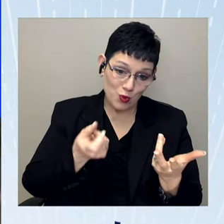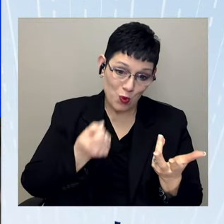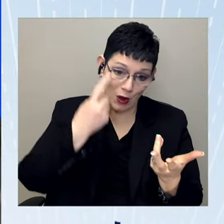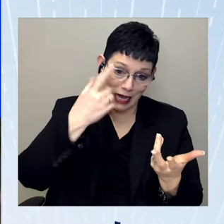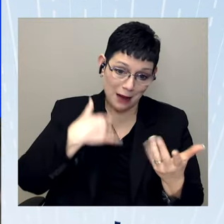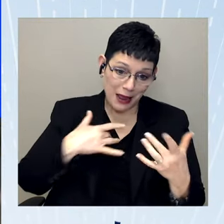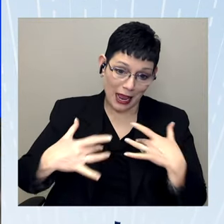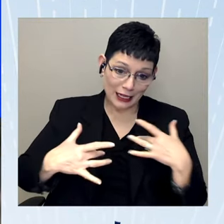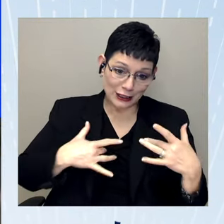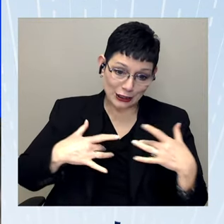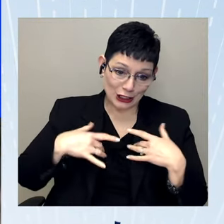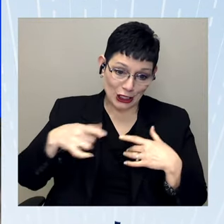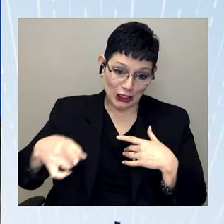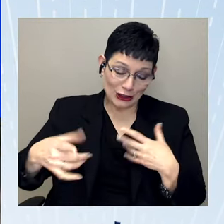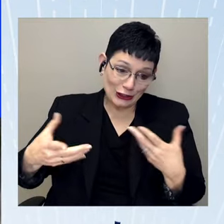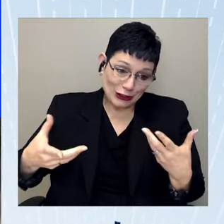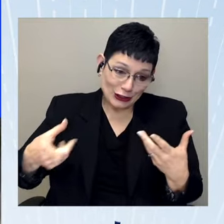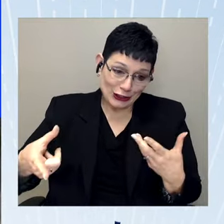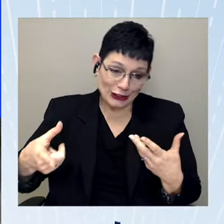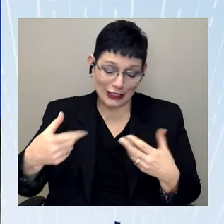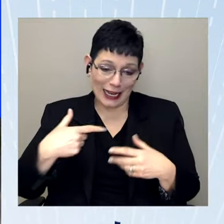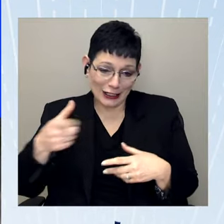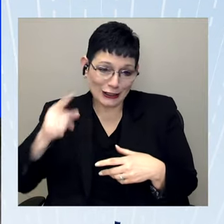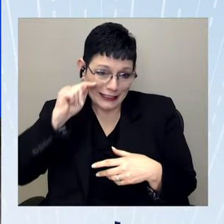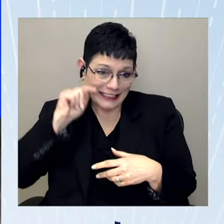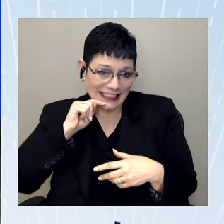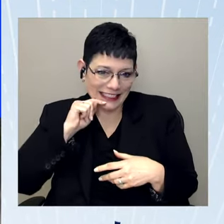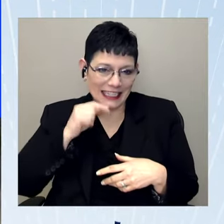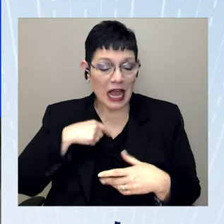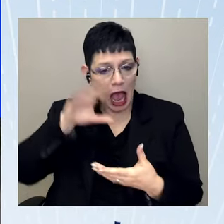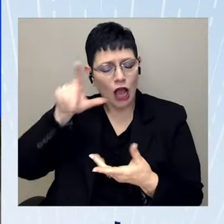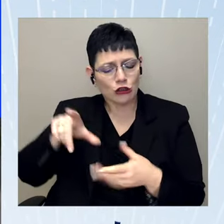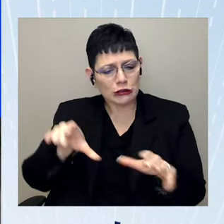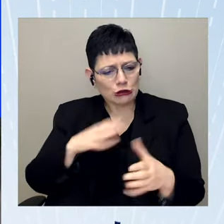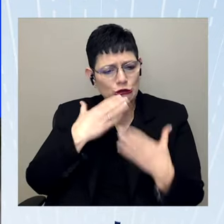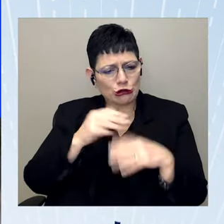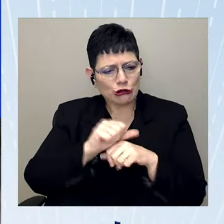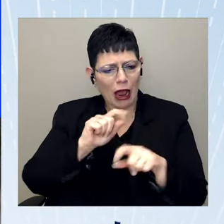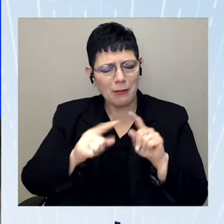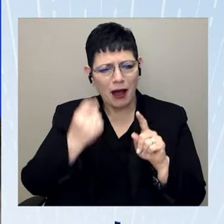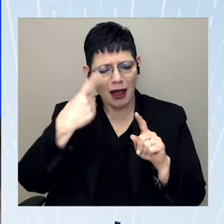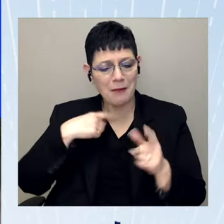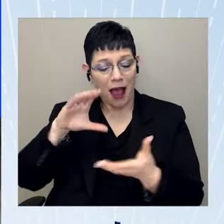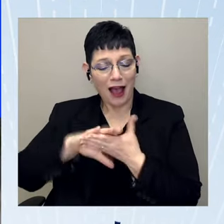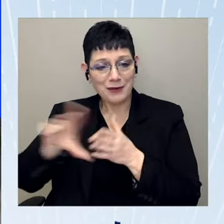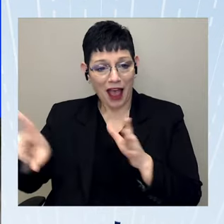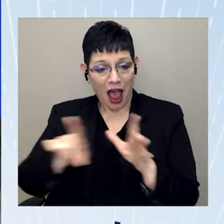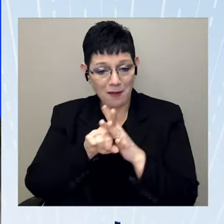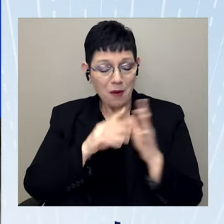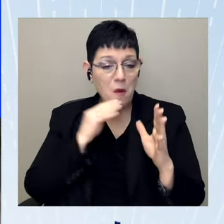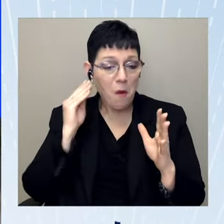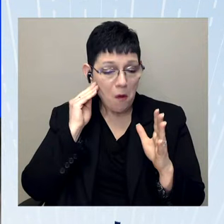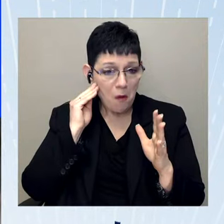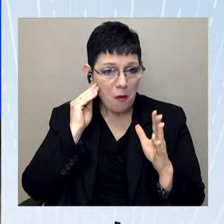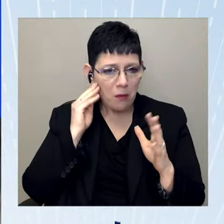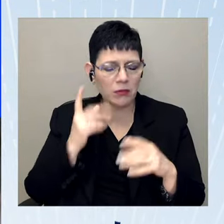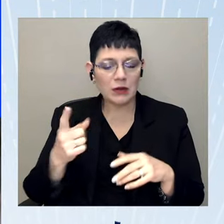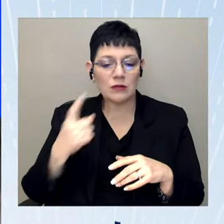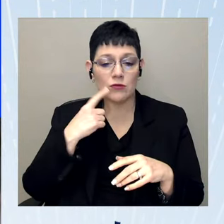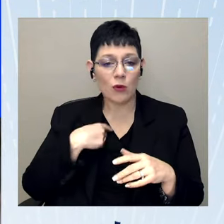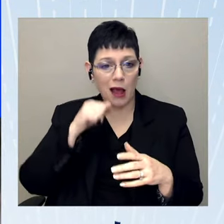concern. When my husband got home, she did great though. When my husband got home, he told my daughter, he